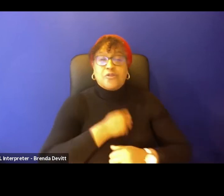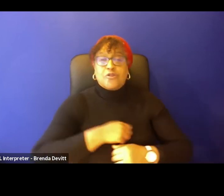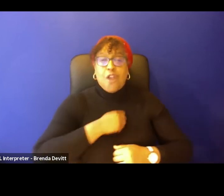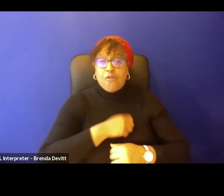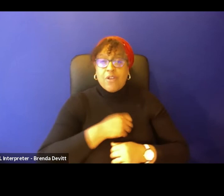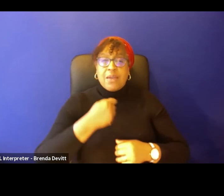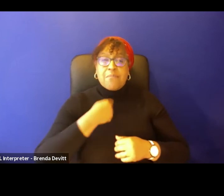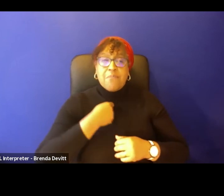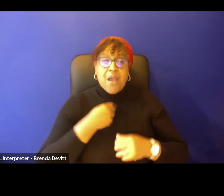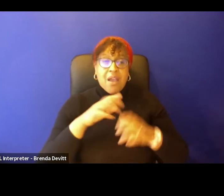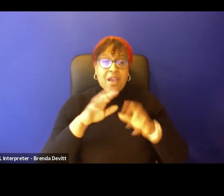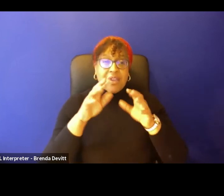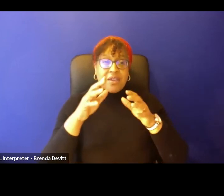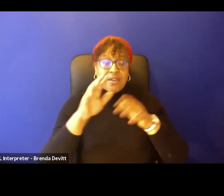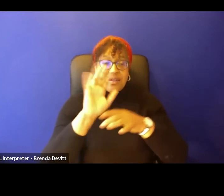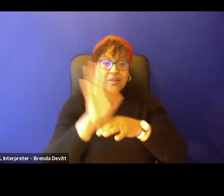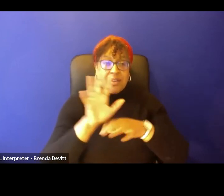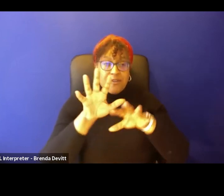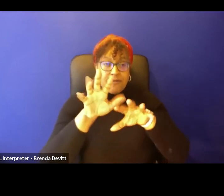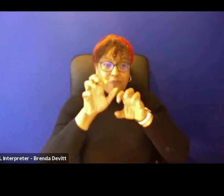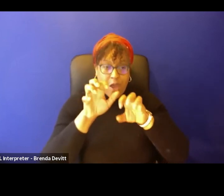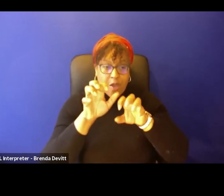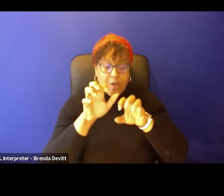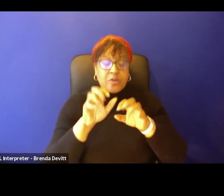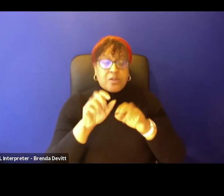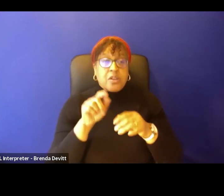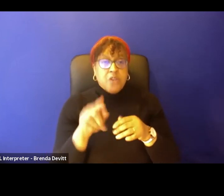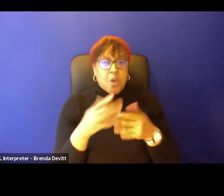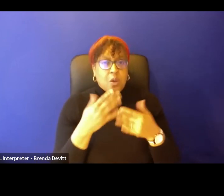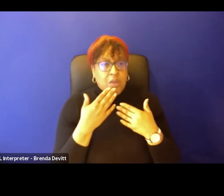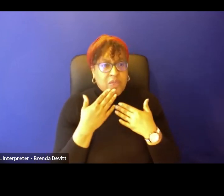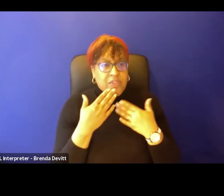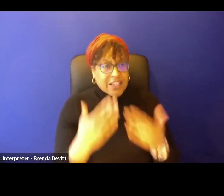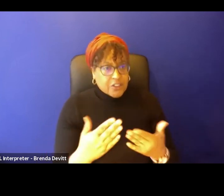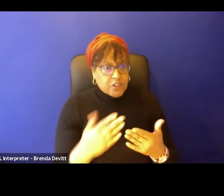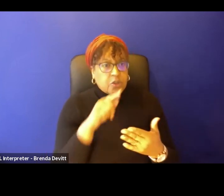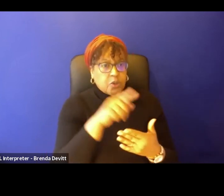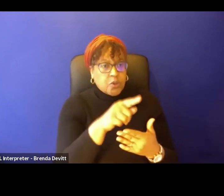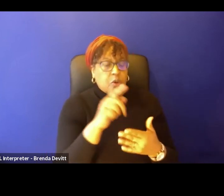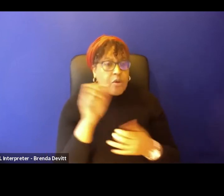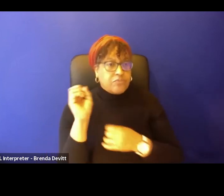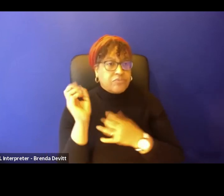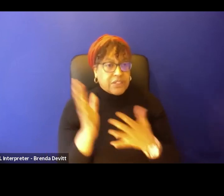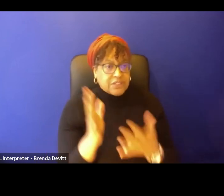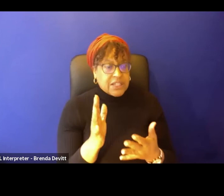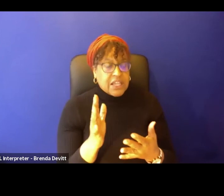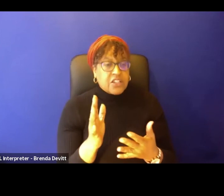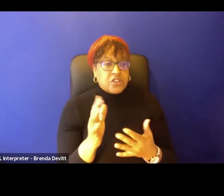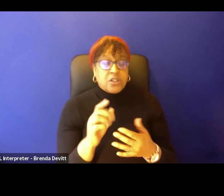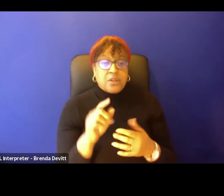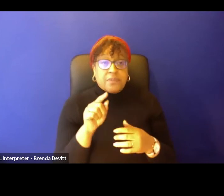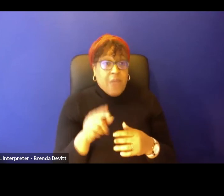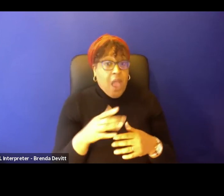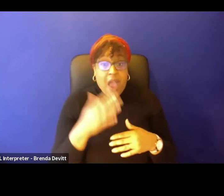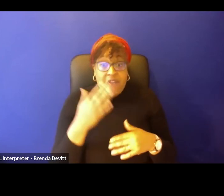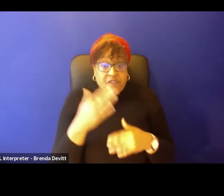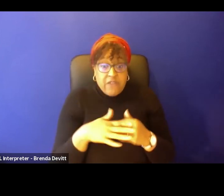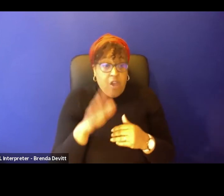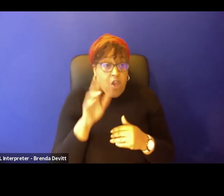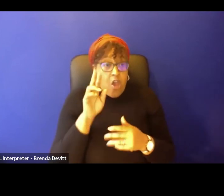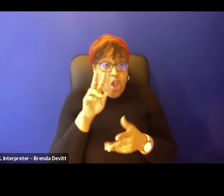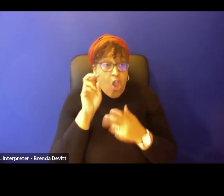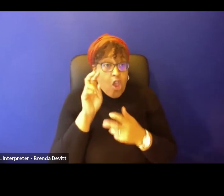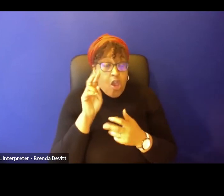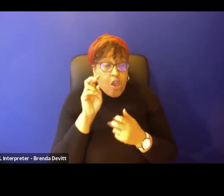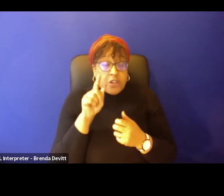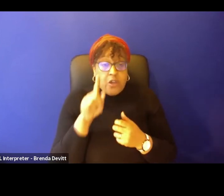That's a lot. That's a range of services that you offer there. Because I've not heard of Caring Together before. I've only actually attended